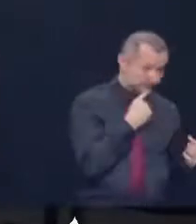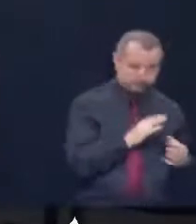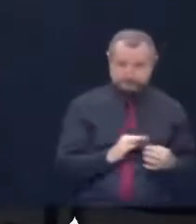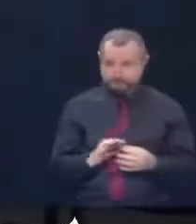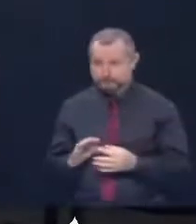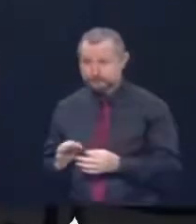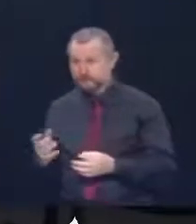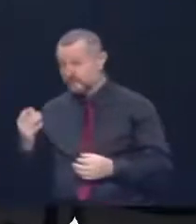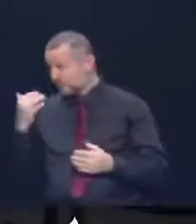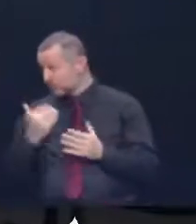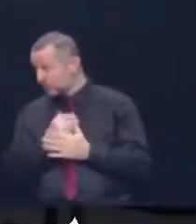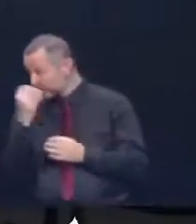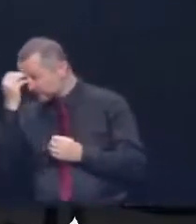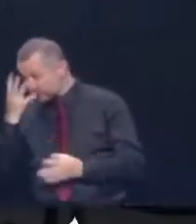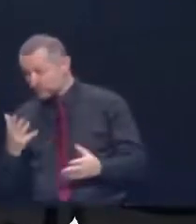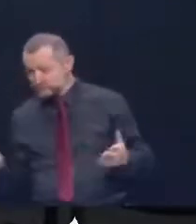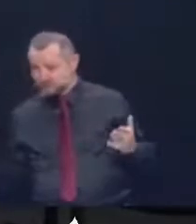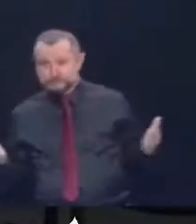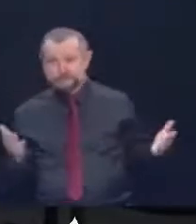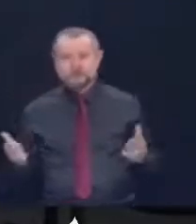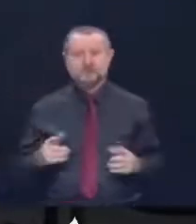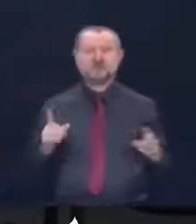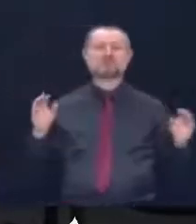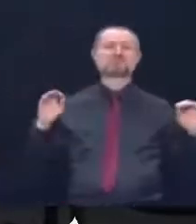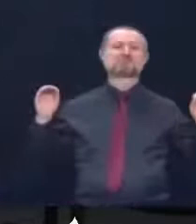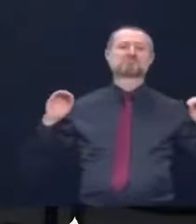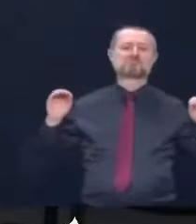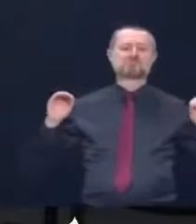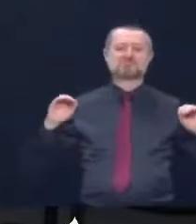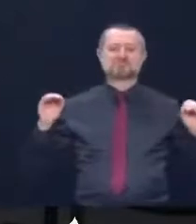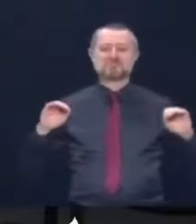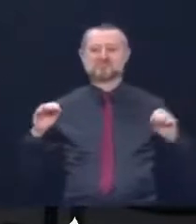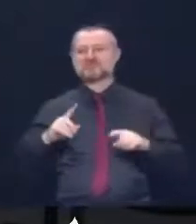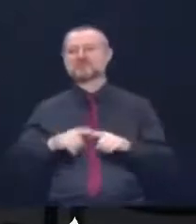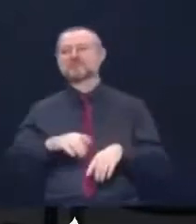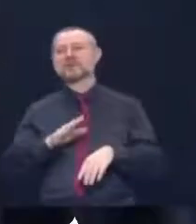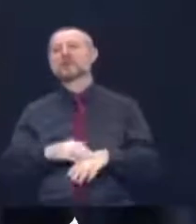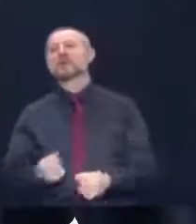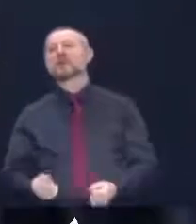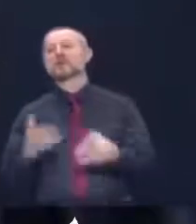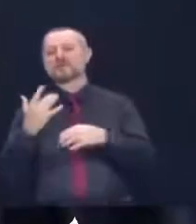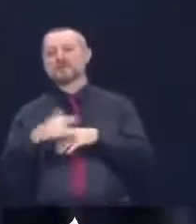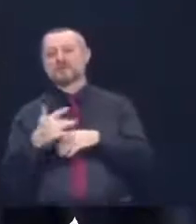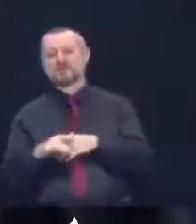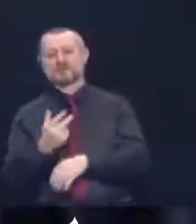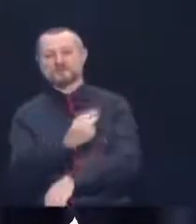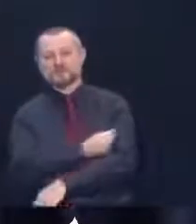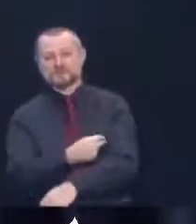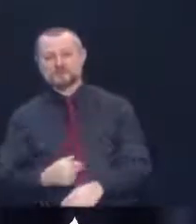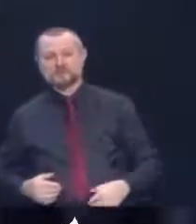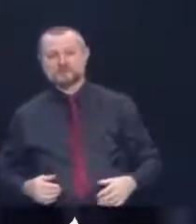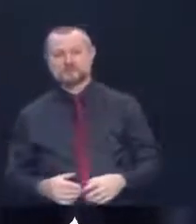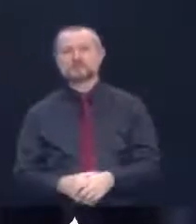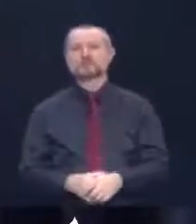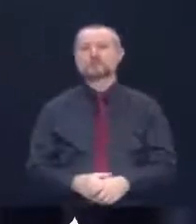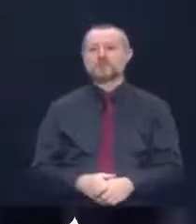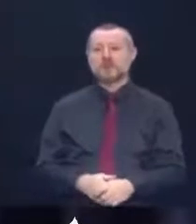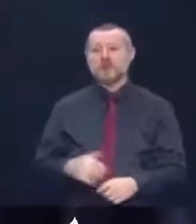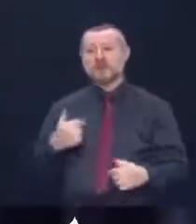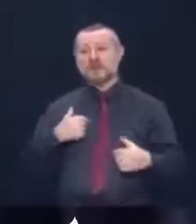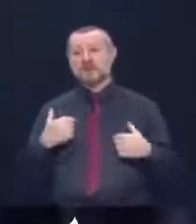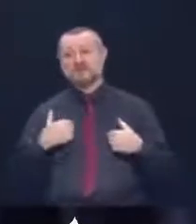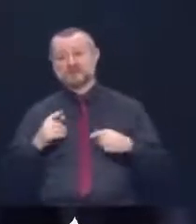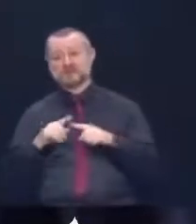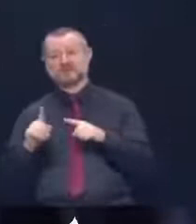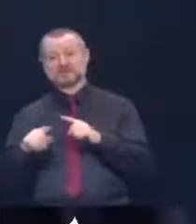on that or different? No, I think the numbers are, it really is going to depend on how much vaccine we actually get and then prioritizing. So we're building categories of people,